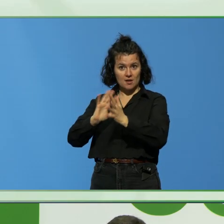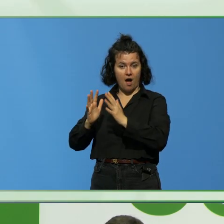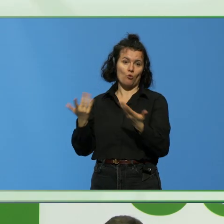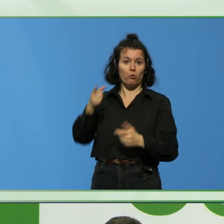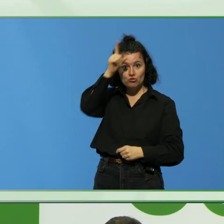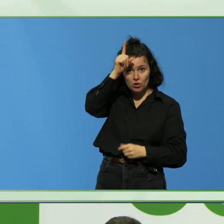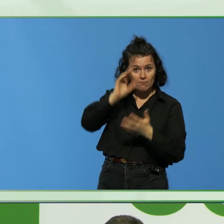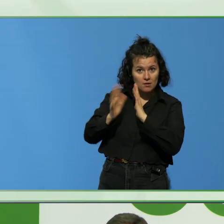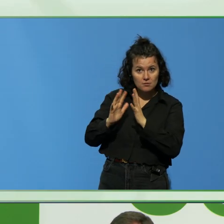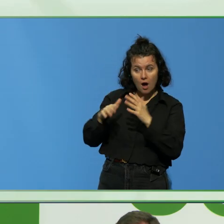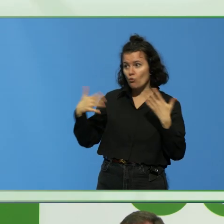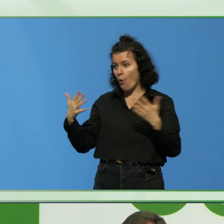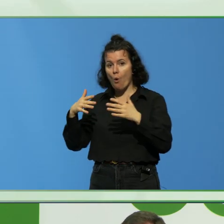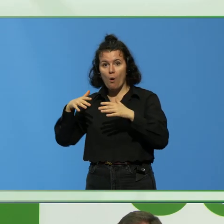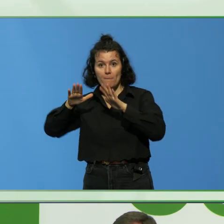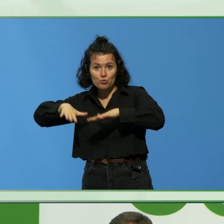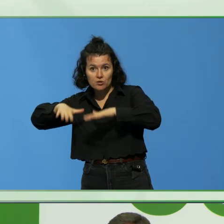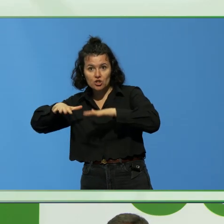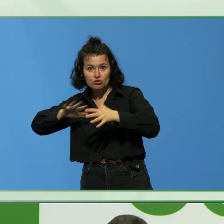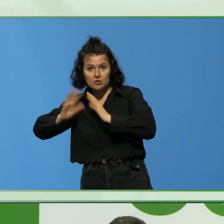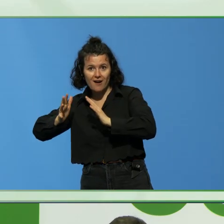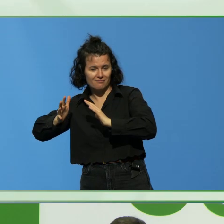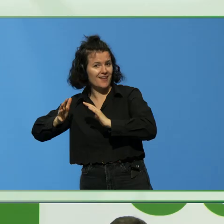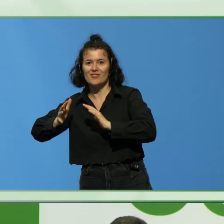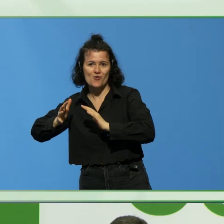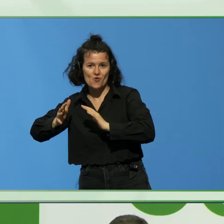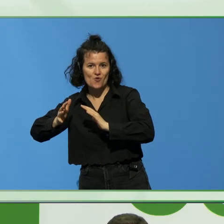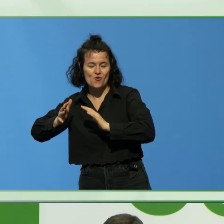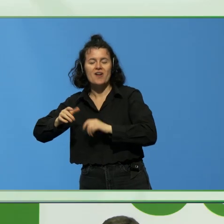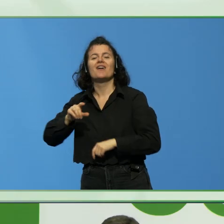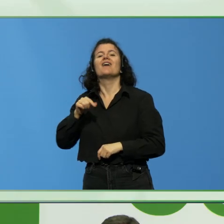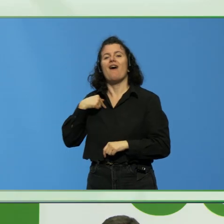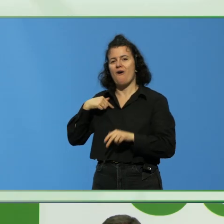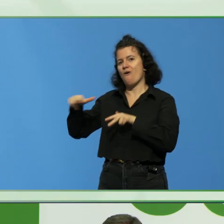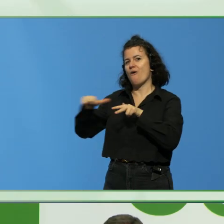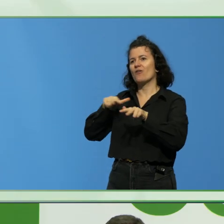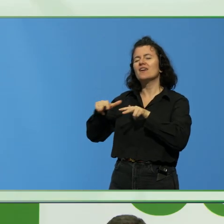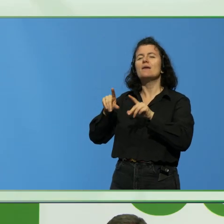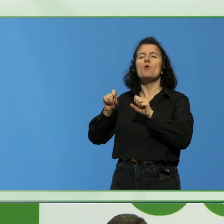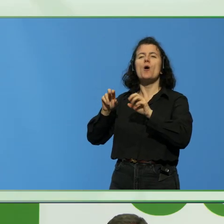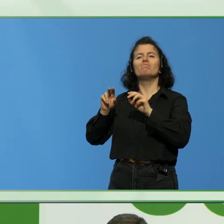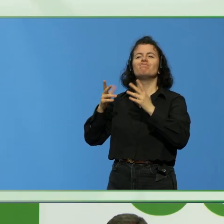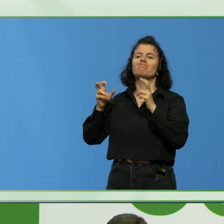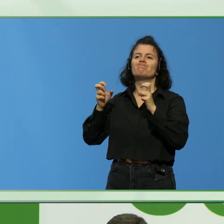Sign Language. It's an international form